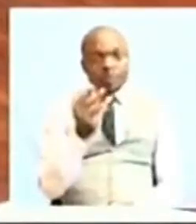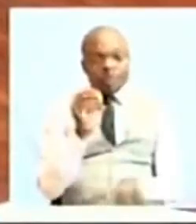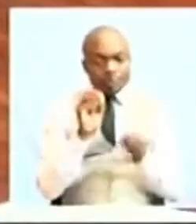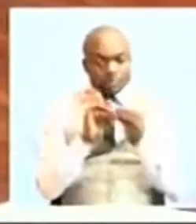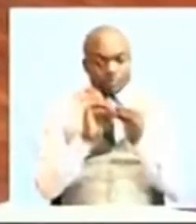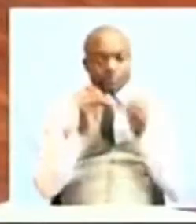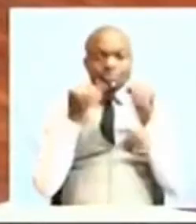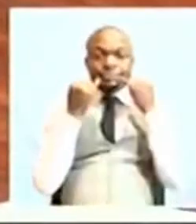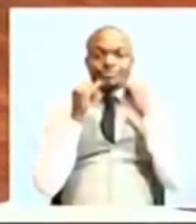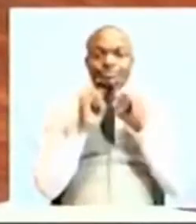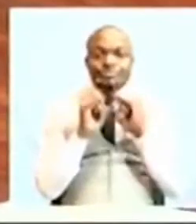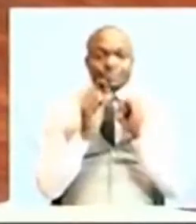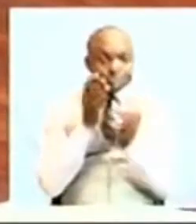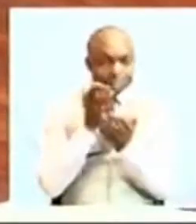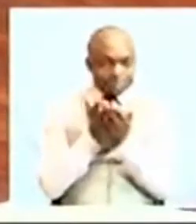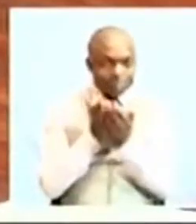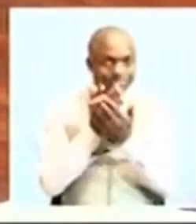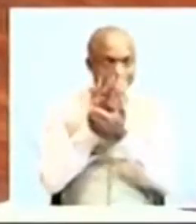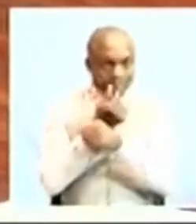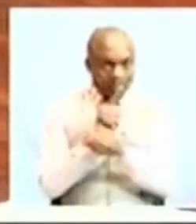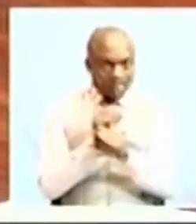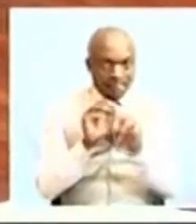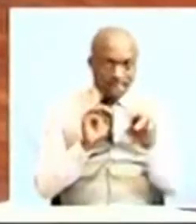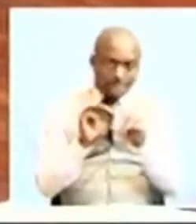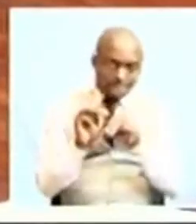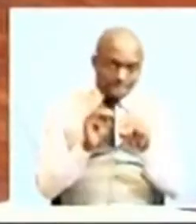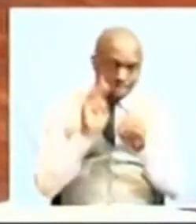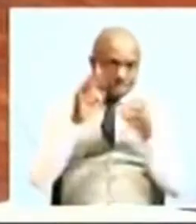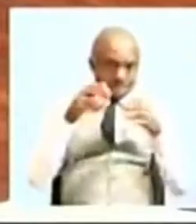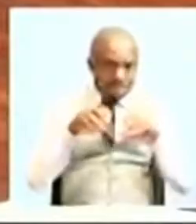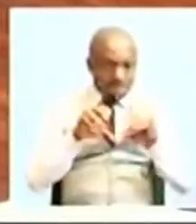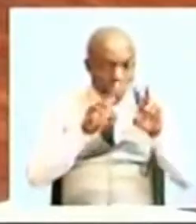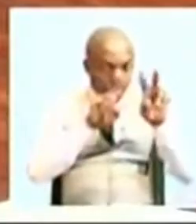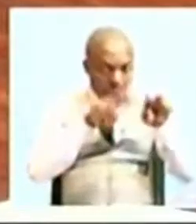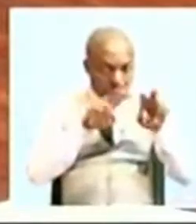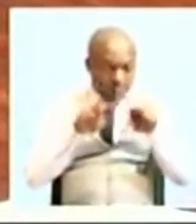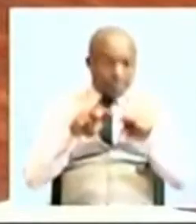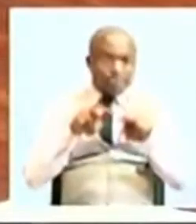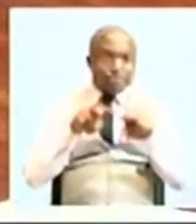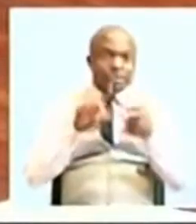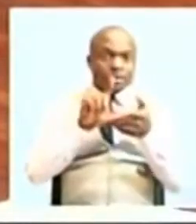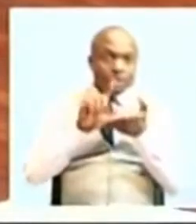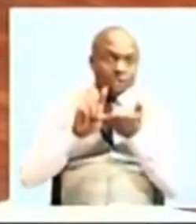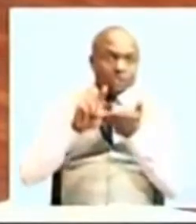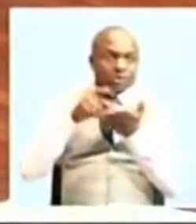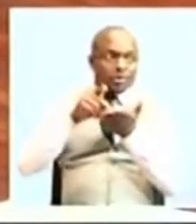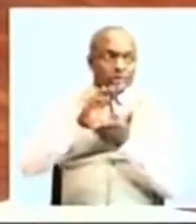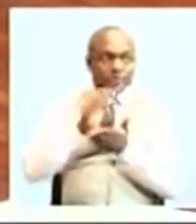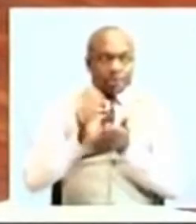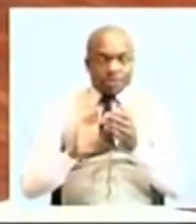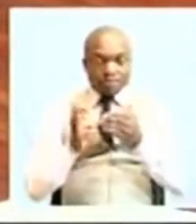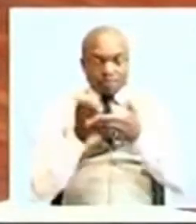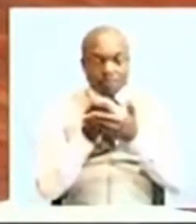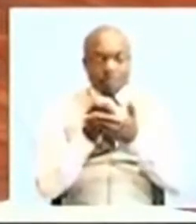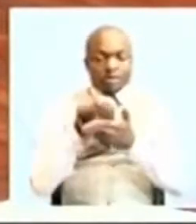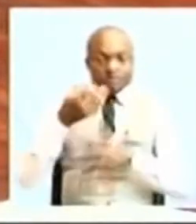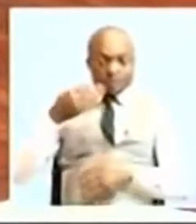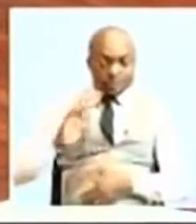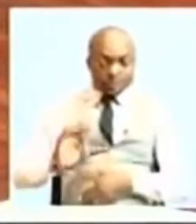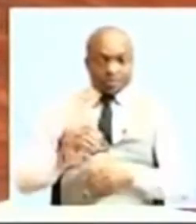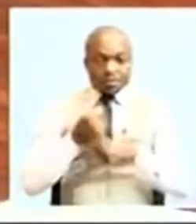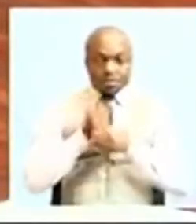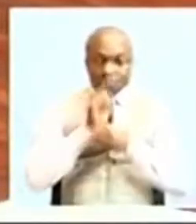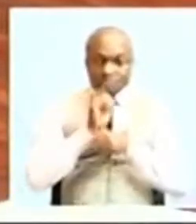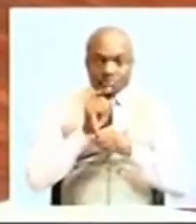details. Remedial measure. Management will continue monitoring the loan repayment performance and engaging the beneficiaries to